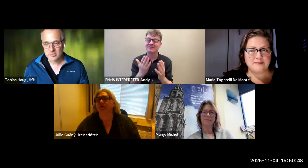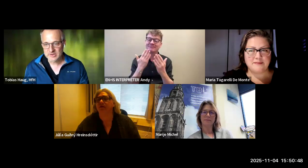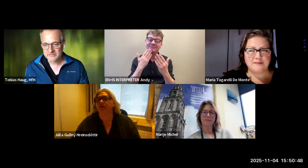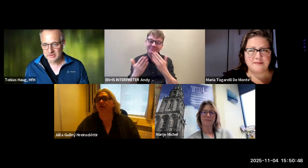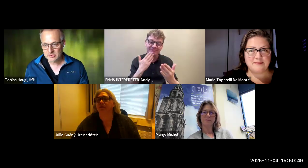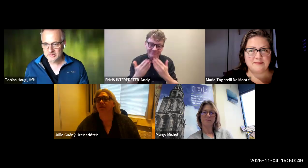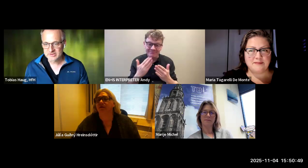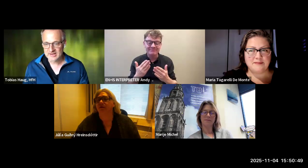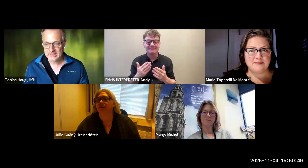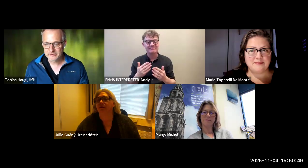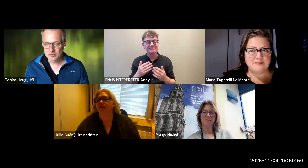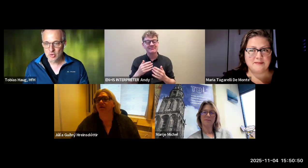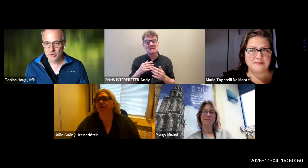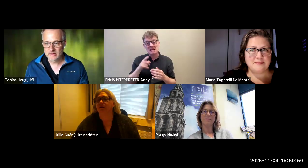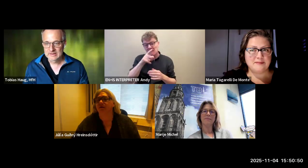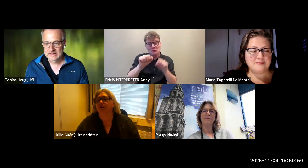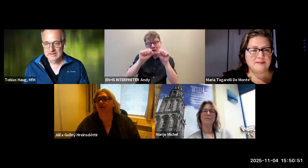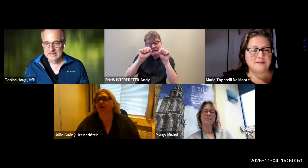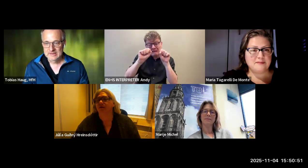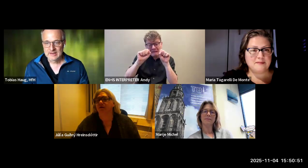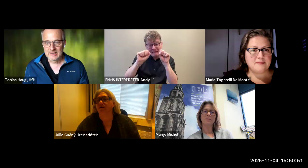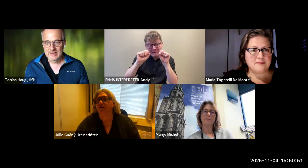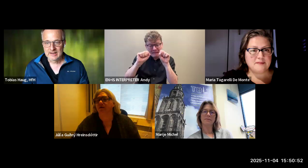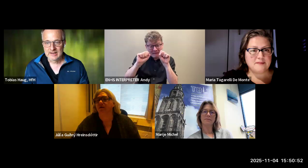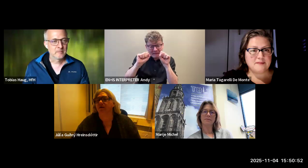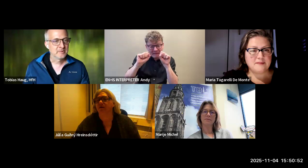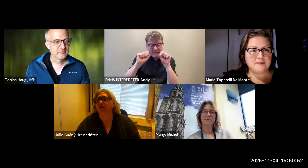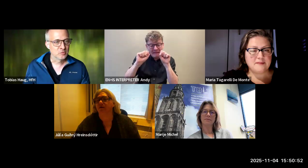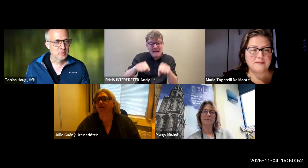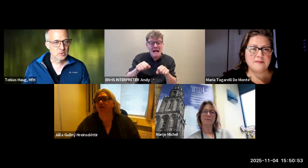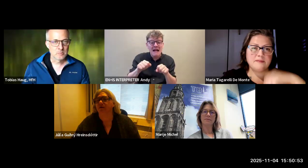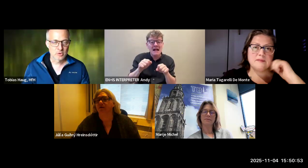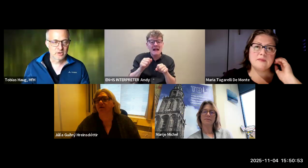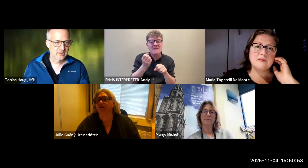I think it would be great if you could take a few more